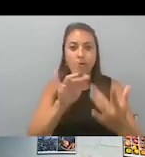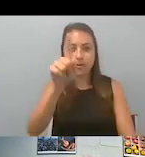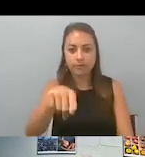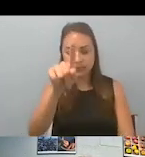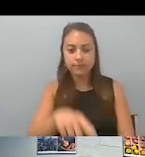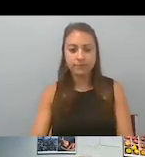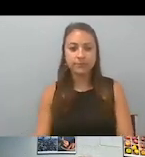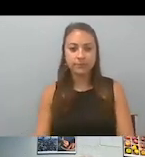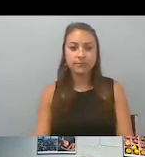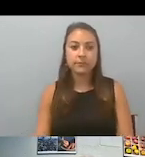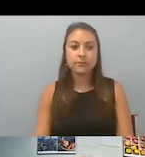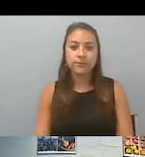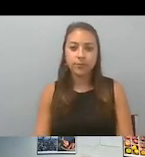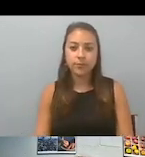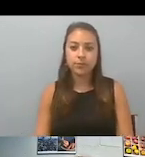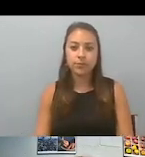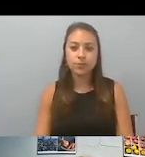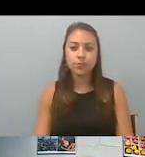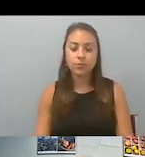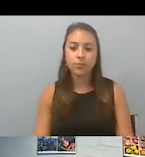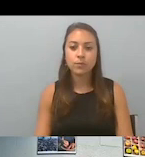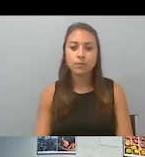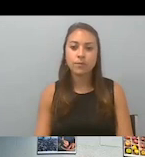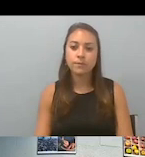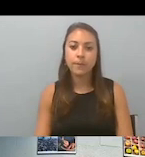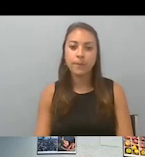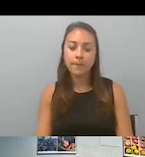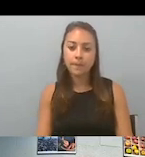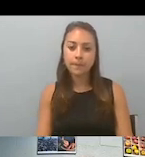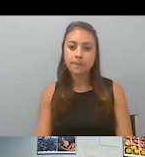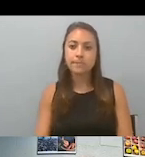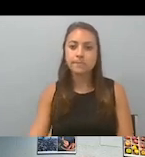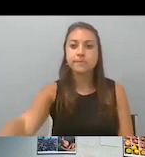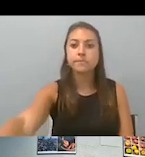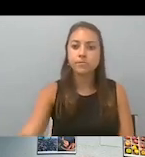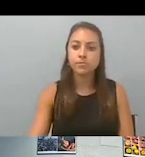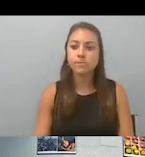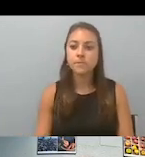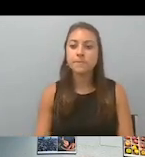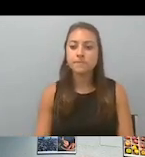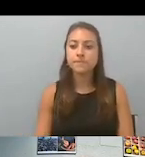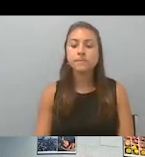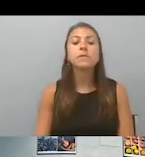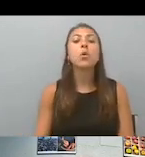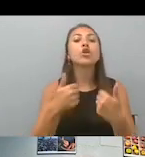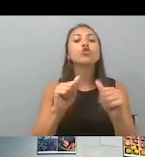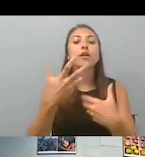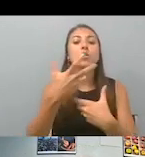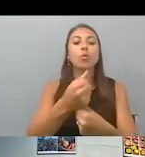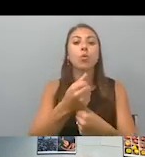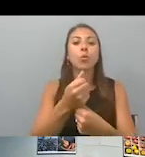Thanks, Jesse. So I think what we're going to try to do is consolidate similar questions so that ideally we